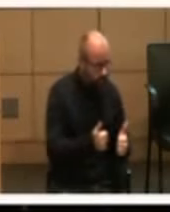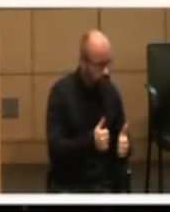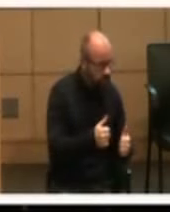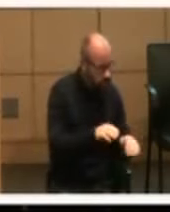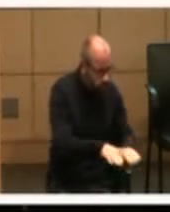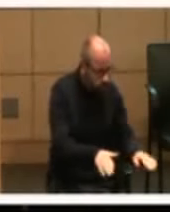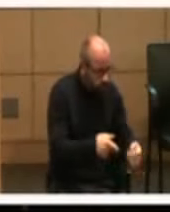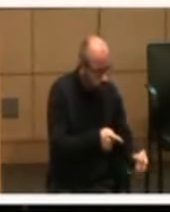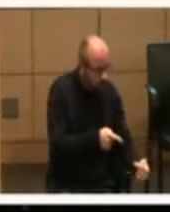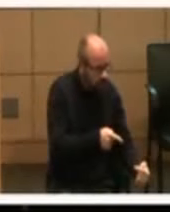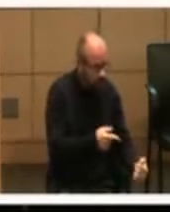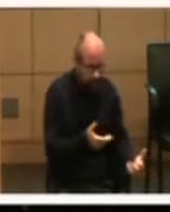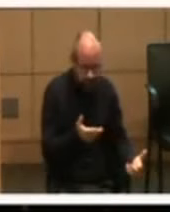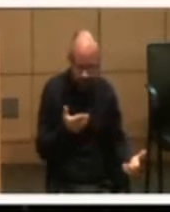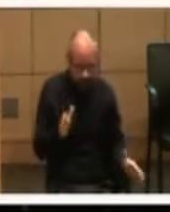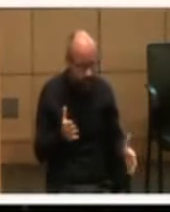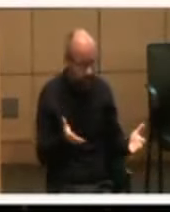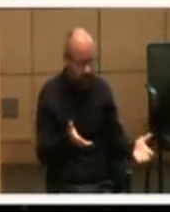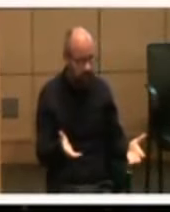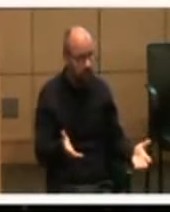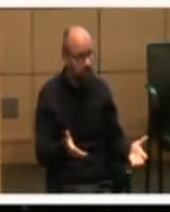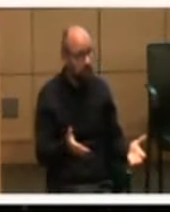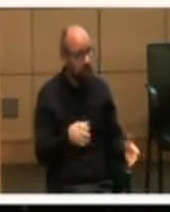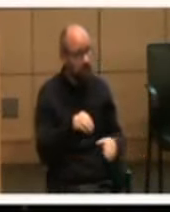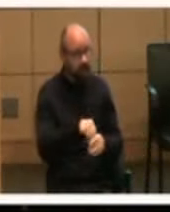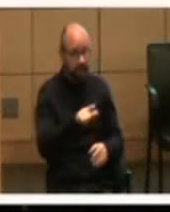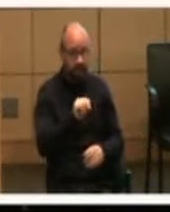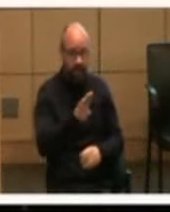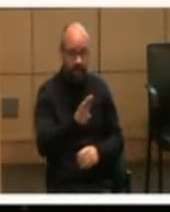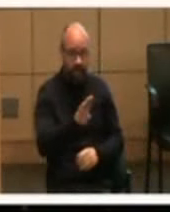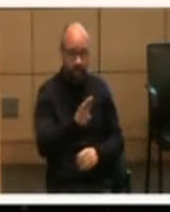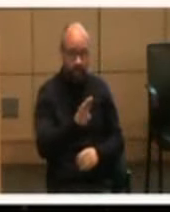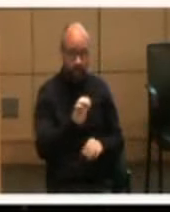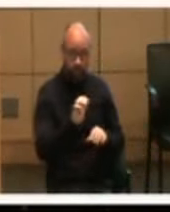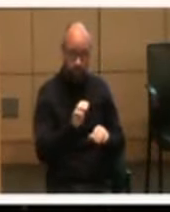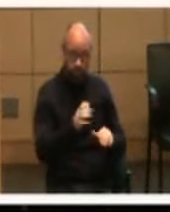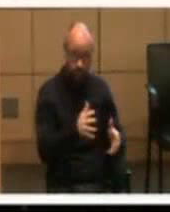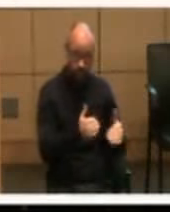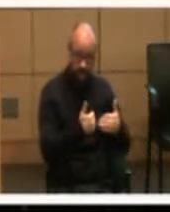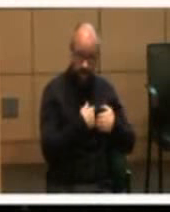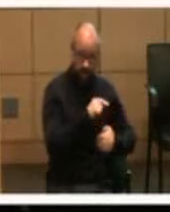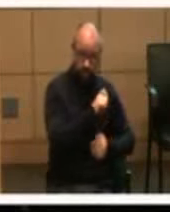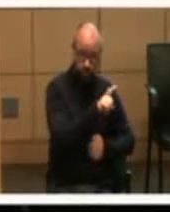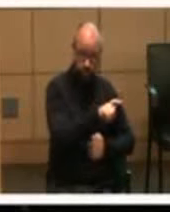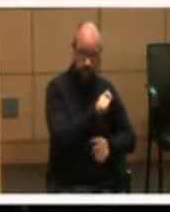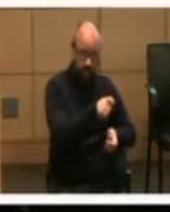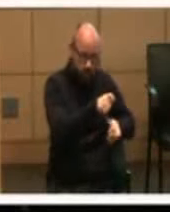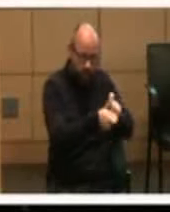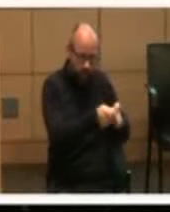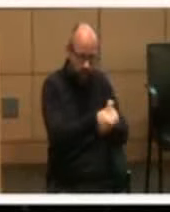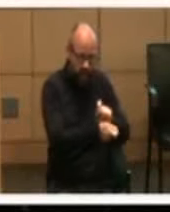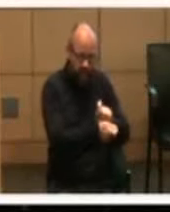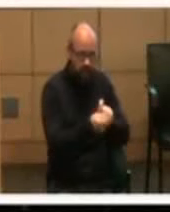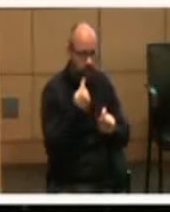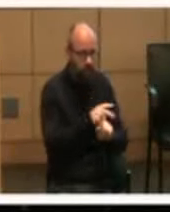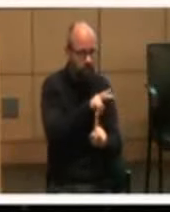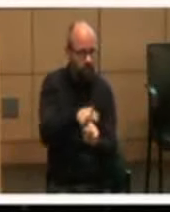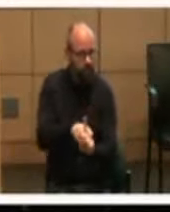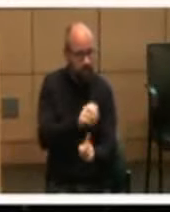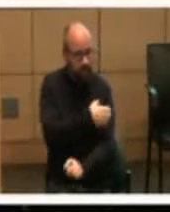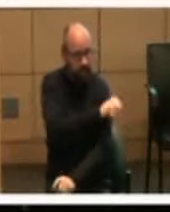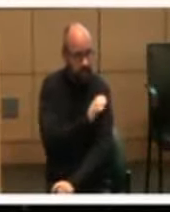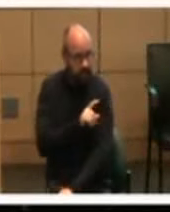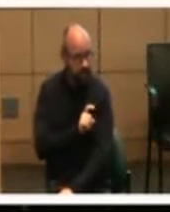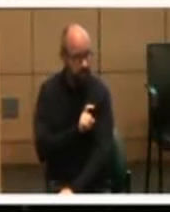So is there a tool in the lab that we can modify for use in the clinic and that might help us identify prior to the